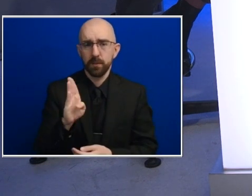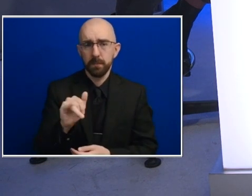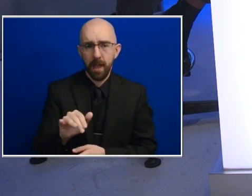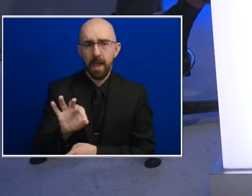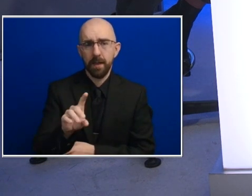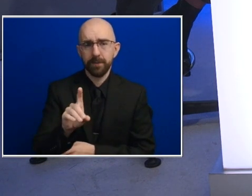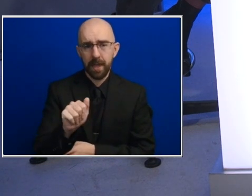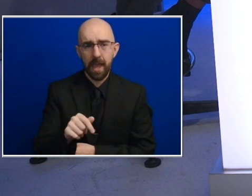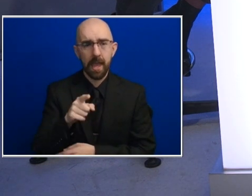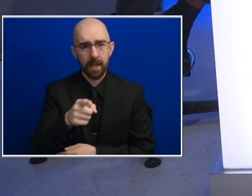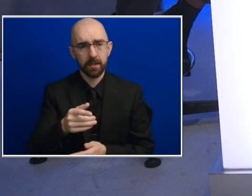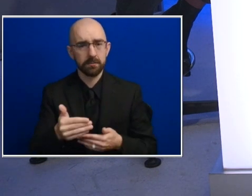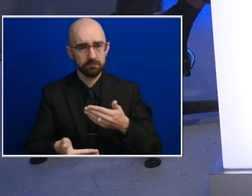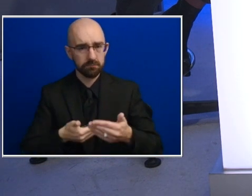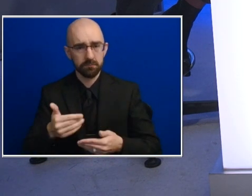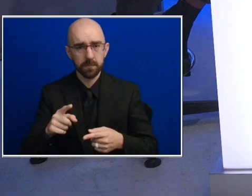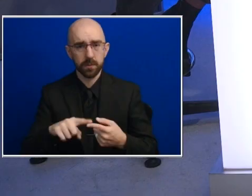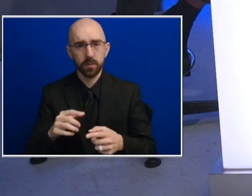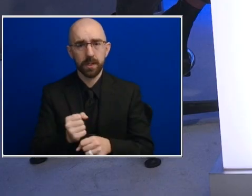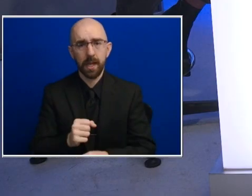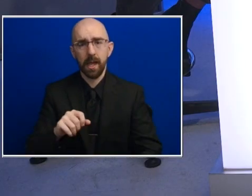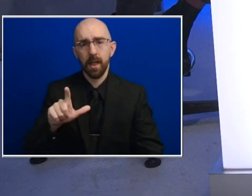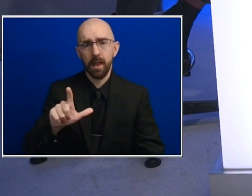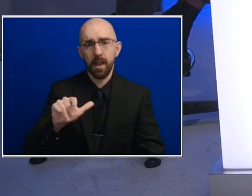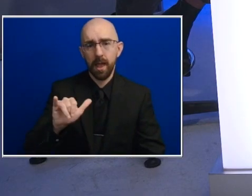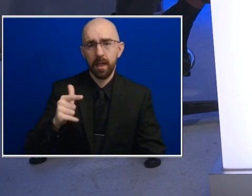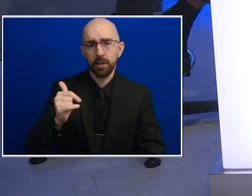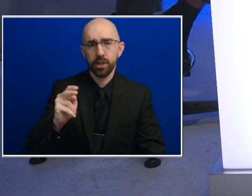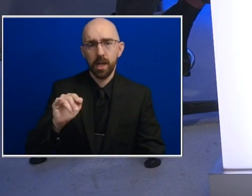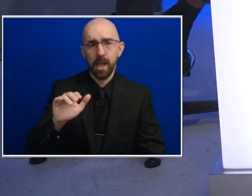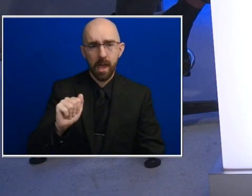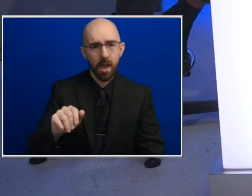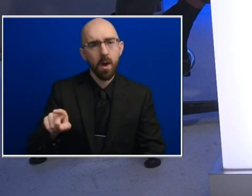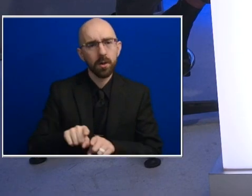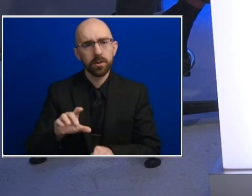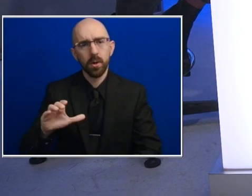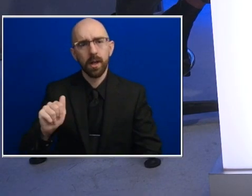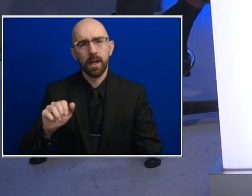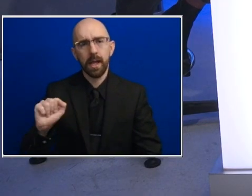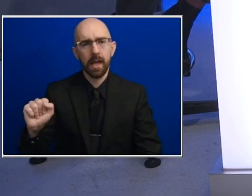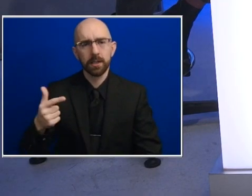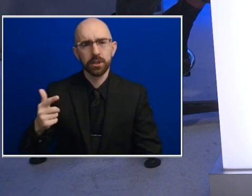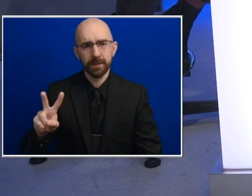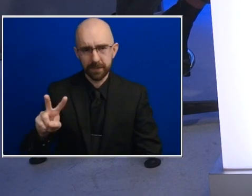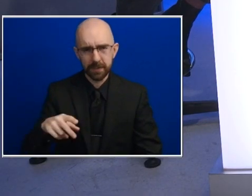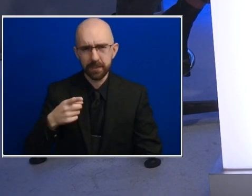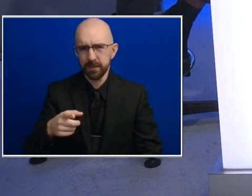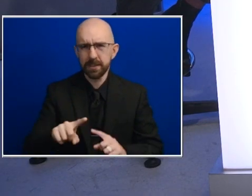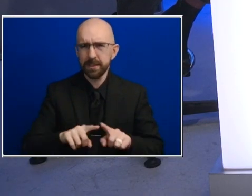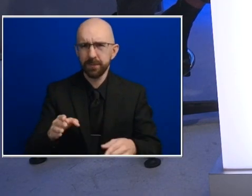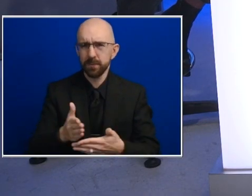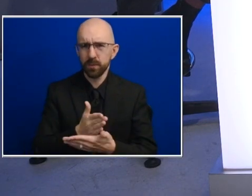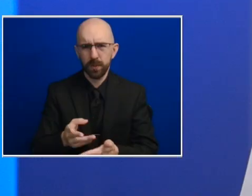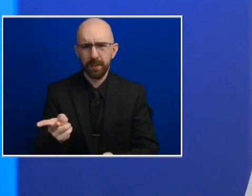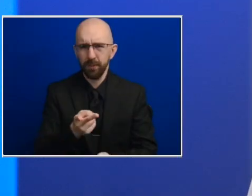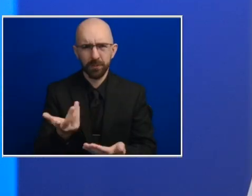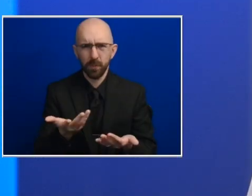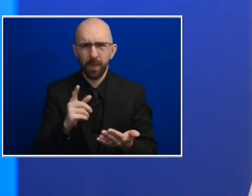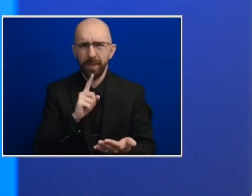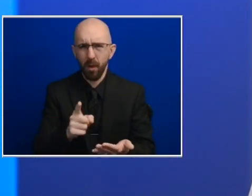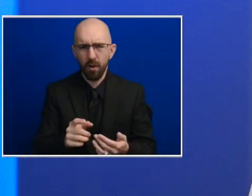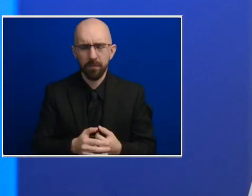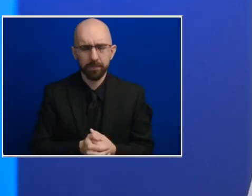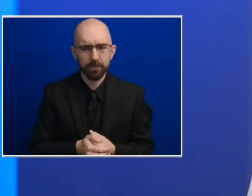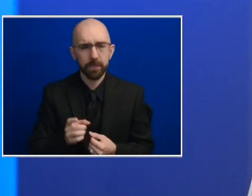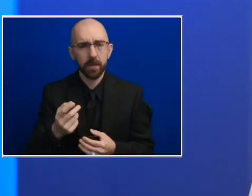get Lyfgenia. There's also Casgevy. Can you explain the differences between them, or even what they are? So both therapies,